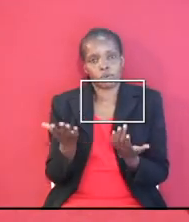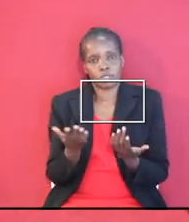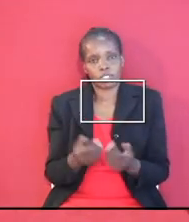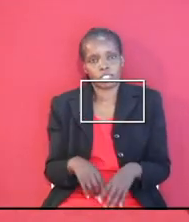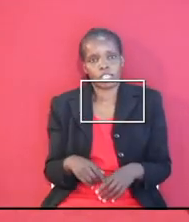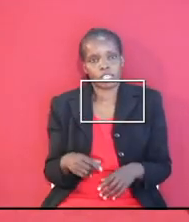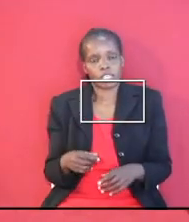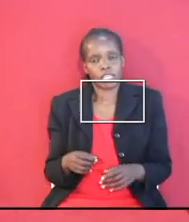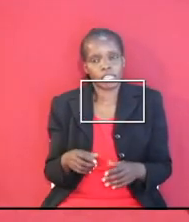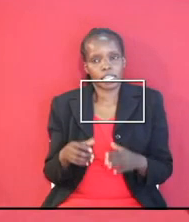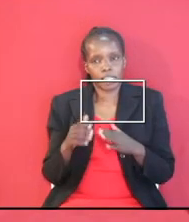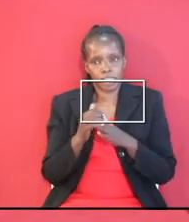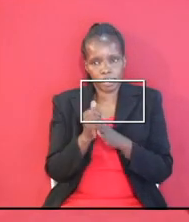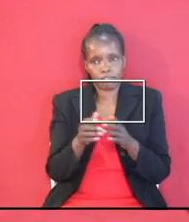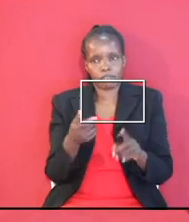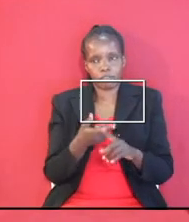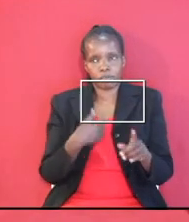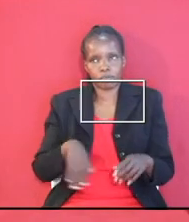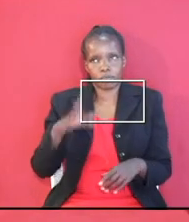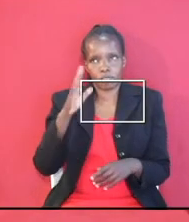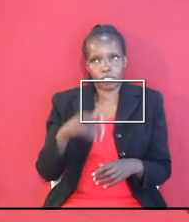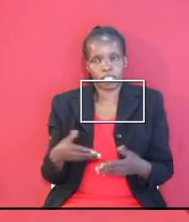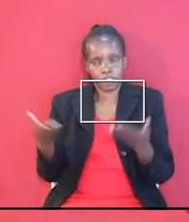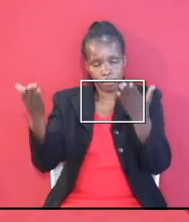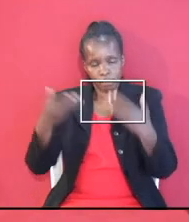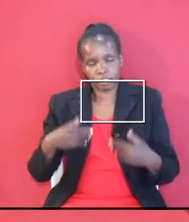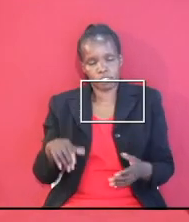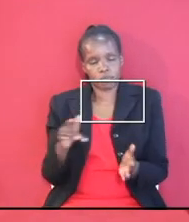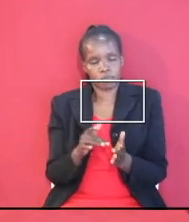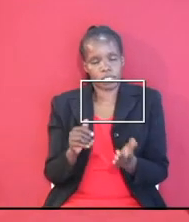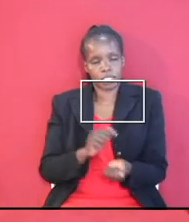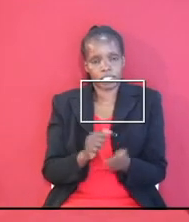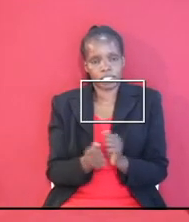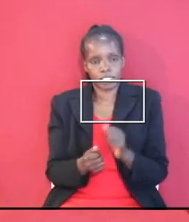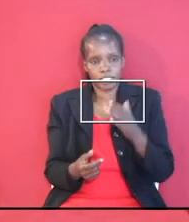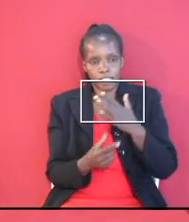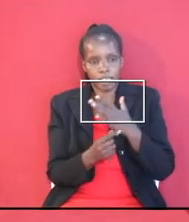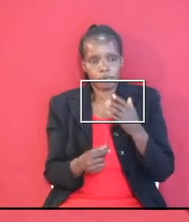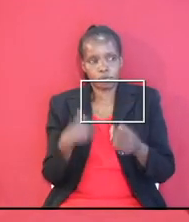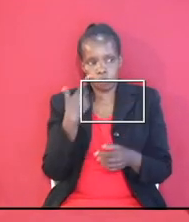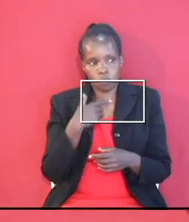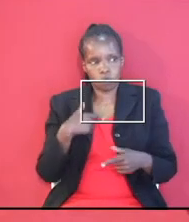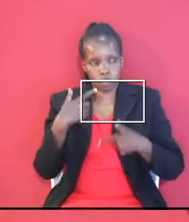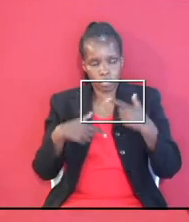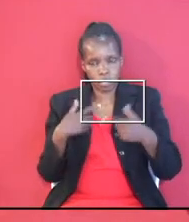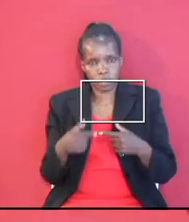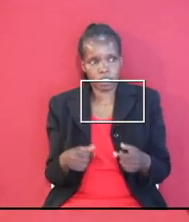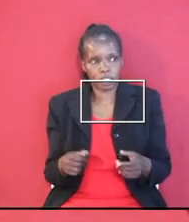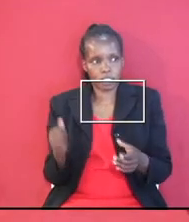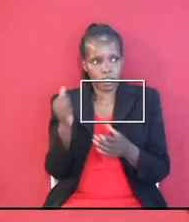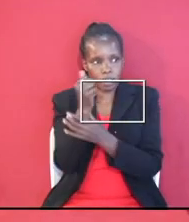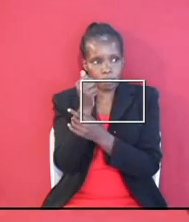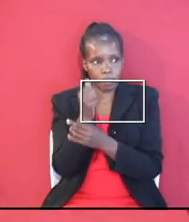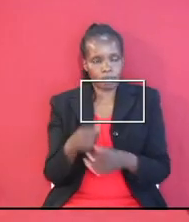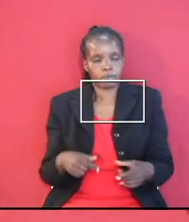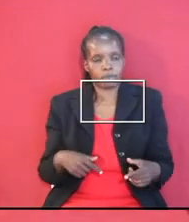Inspiration from God, given to Paul. And his name was changed from Saul. Who else carried on? Abraham carried